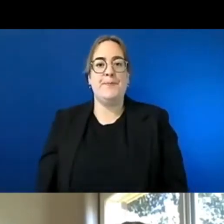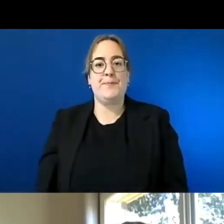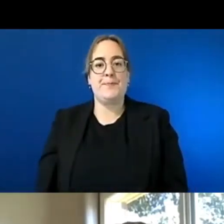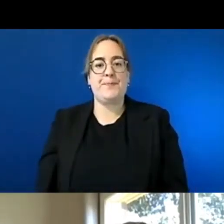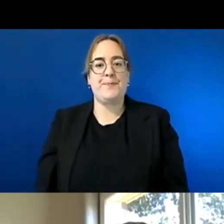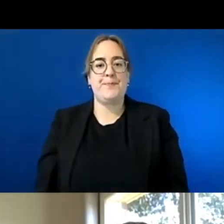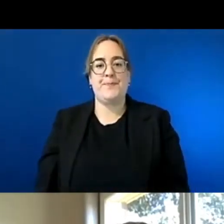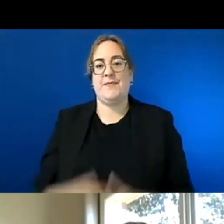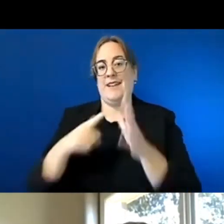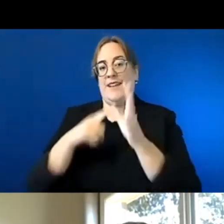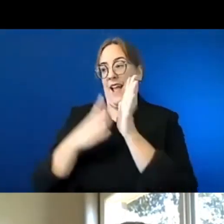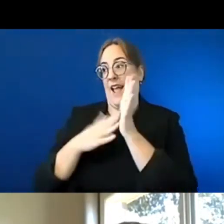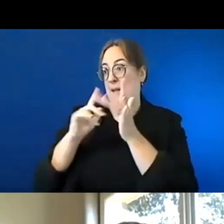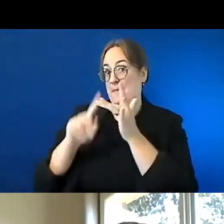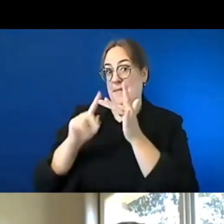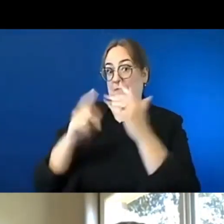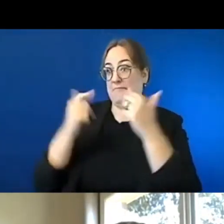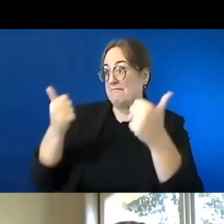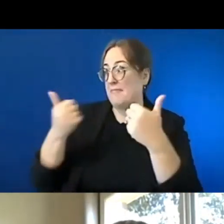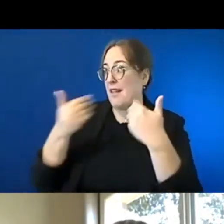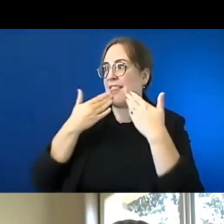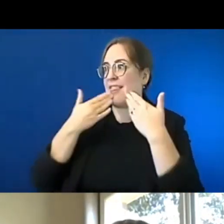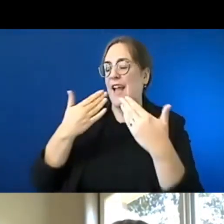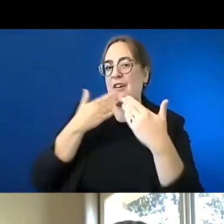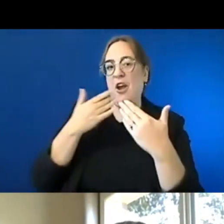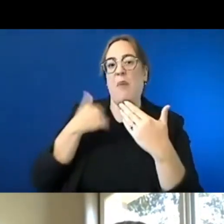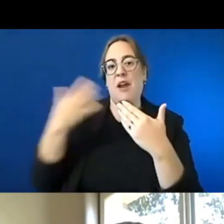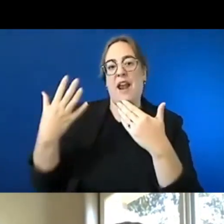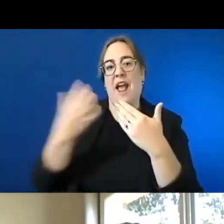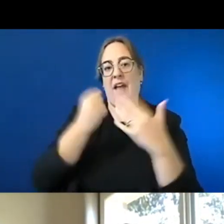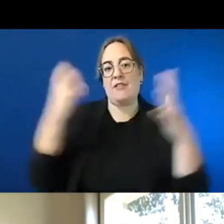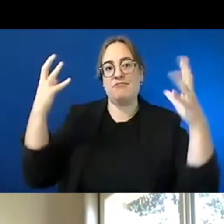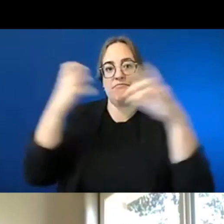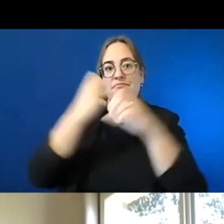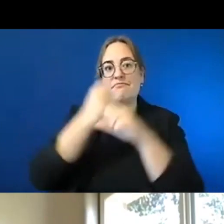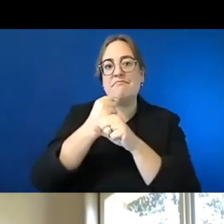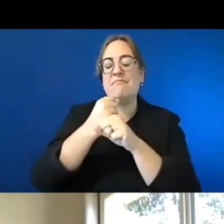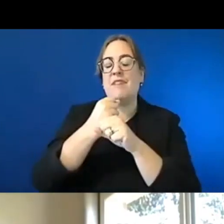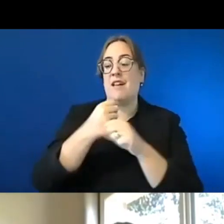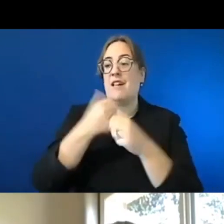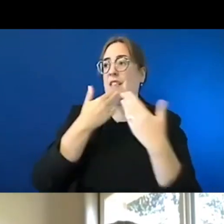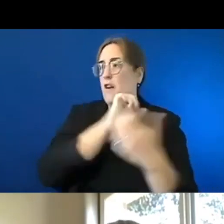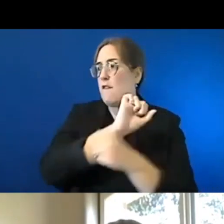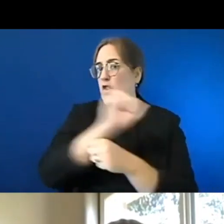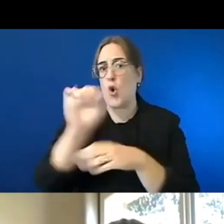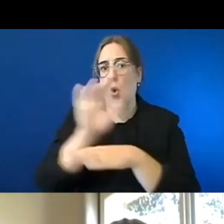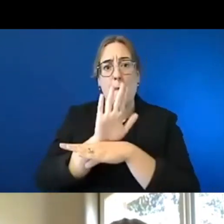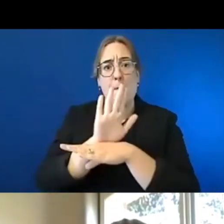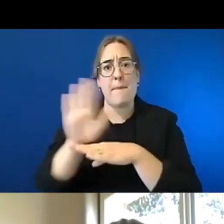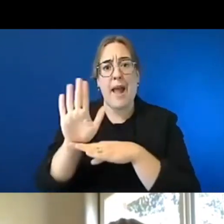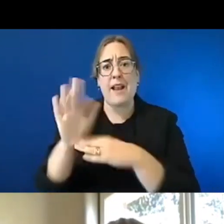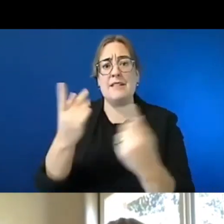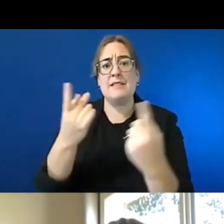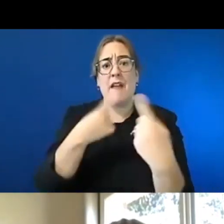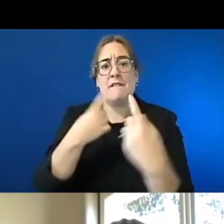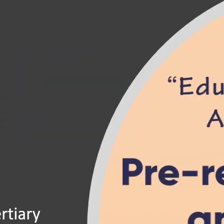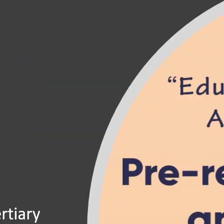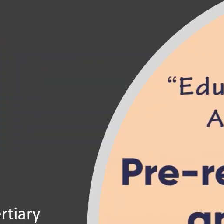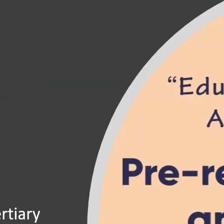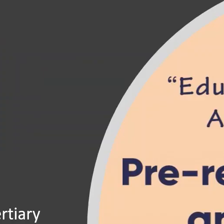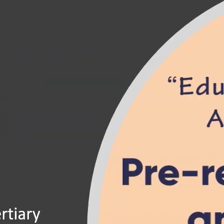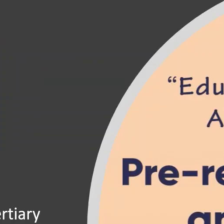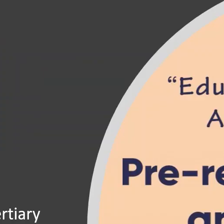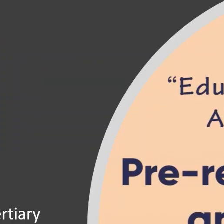Alrighty, I'm going to have to wrap it up there, but thank you very much to each of our panelists. Your insight and your sharing has been really helpful. Really appreciate you being here.